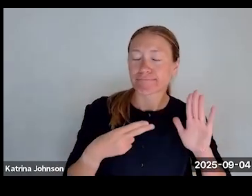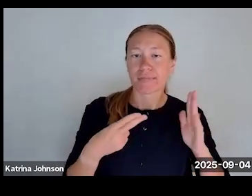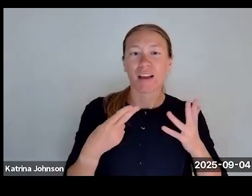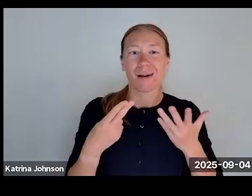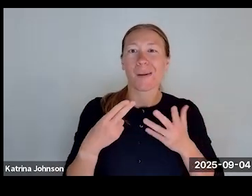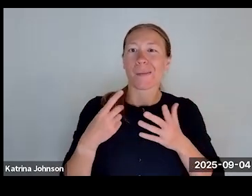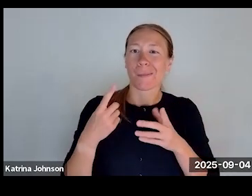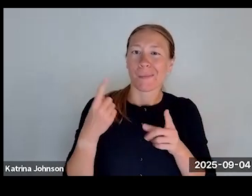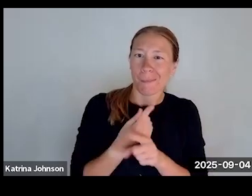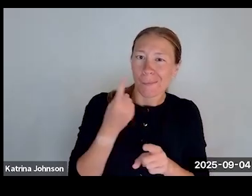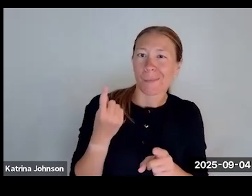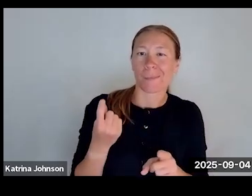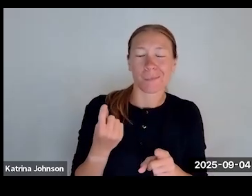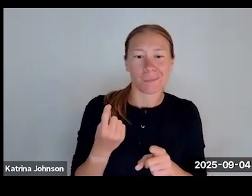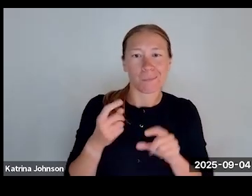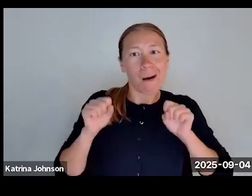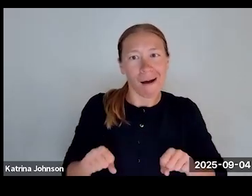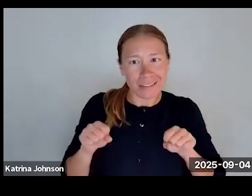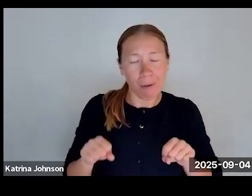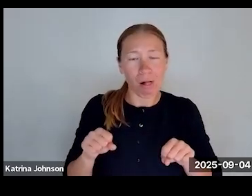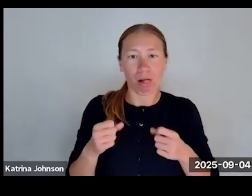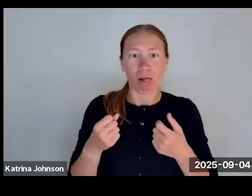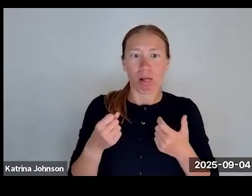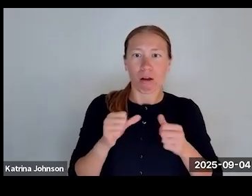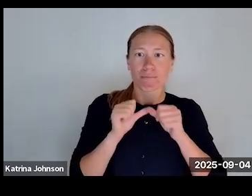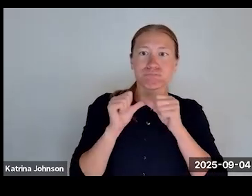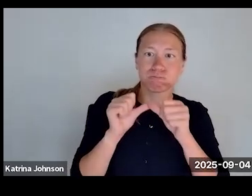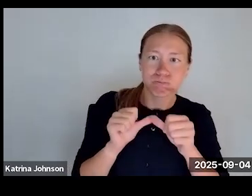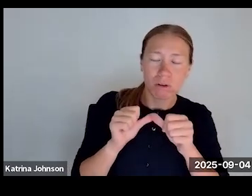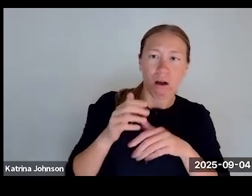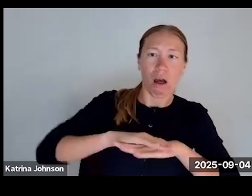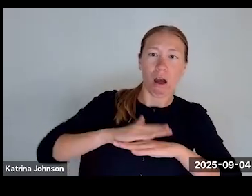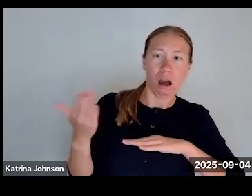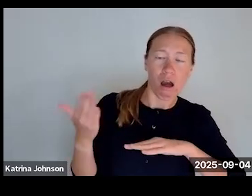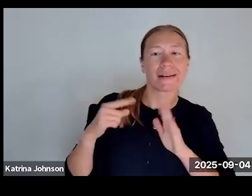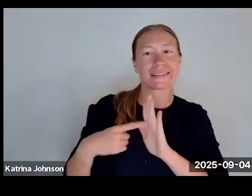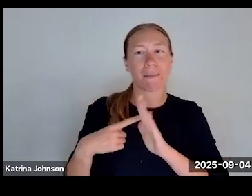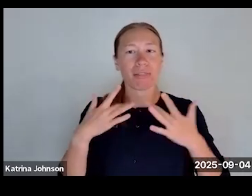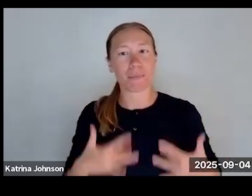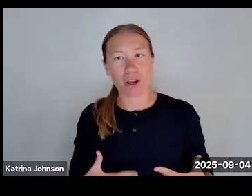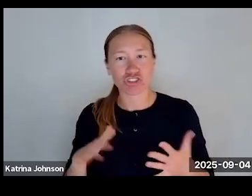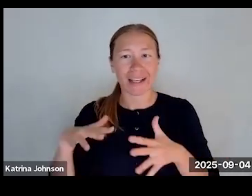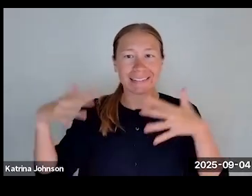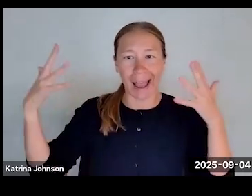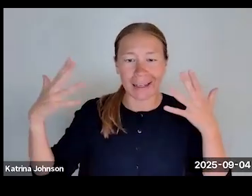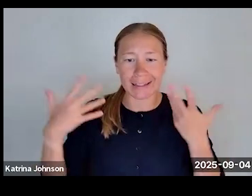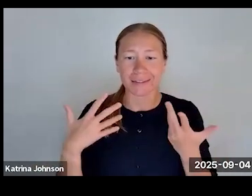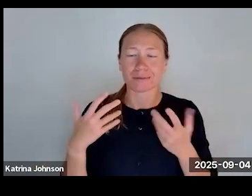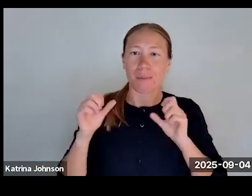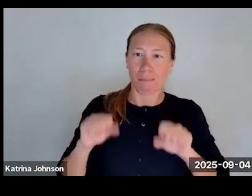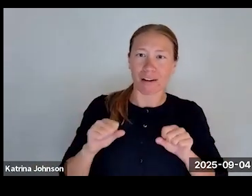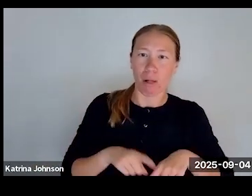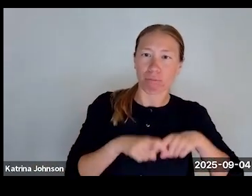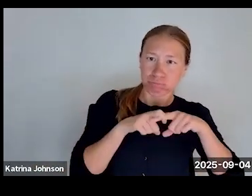of exacerbation, like major depressive disorder or anxiety disorders. However, the list